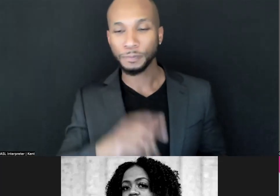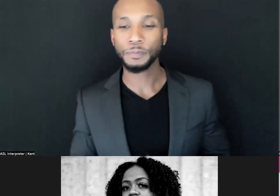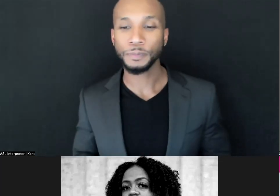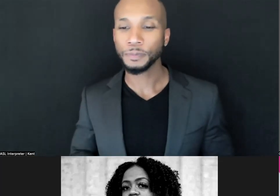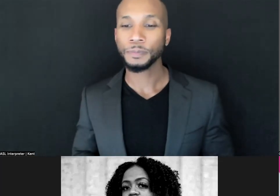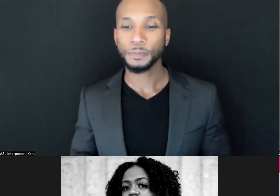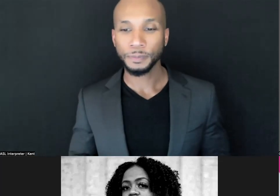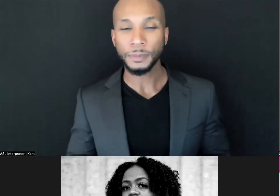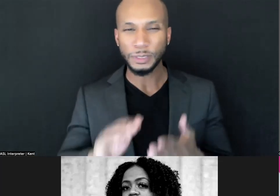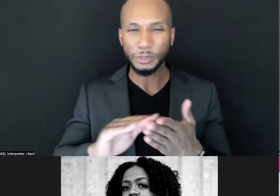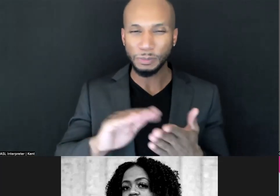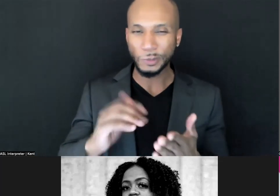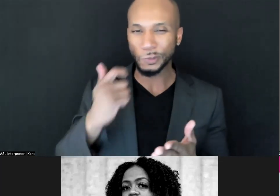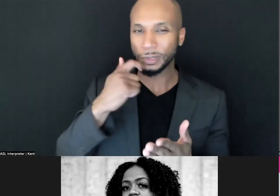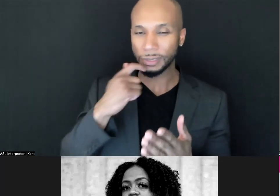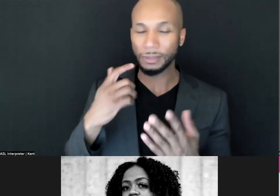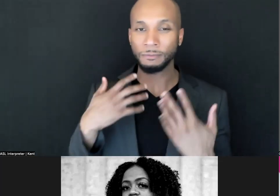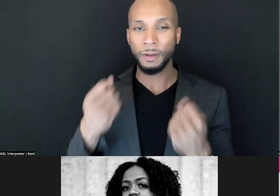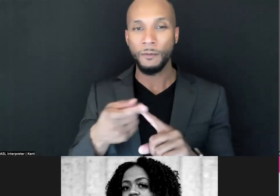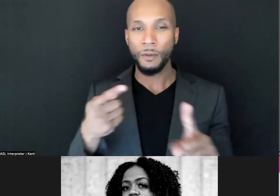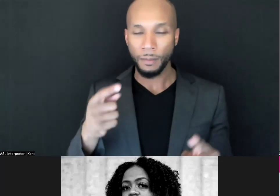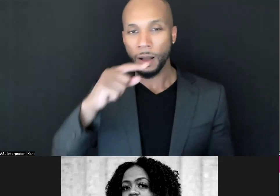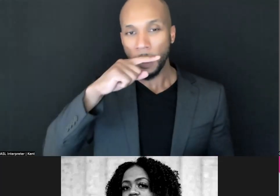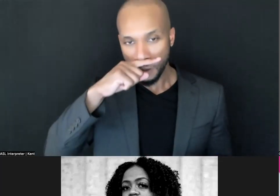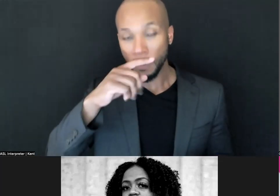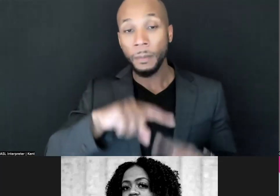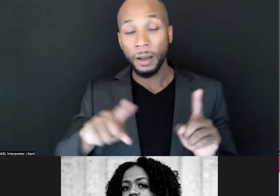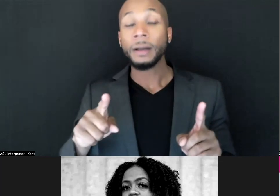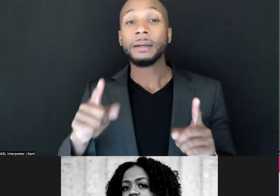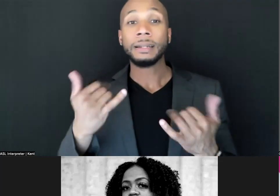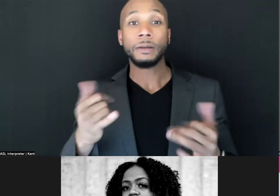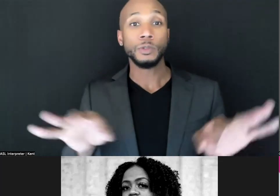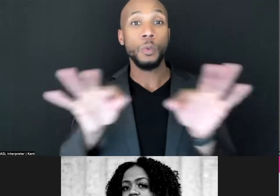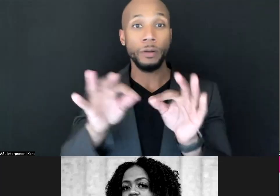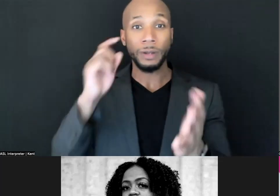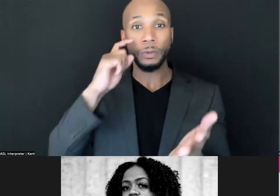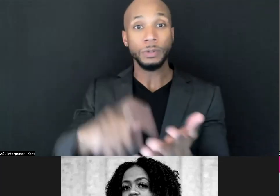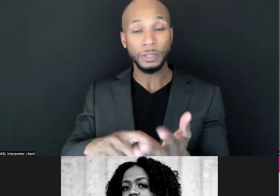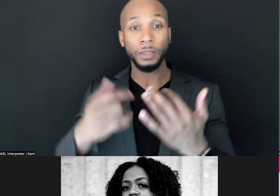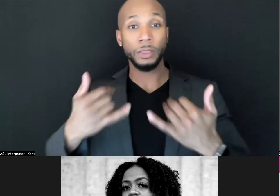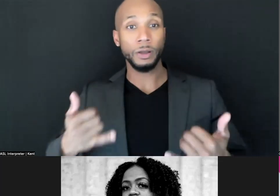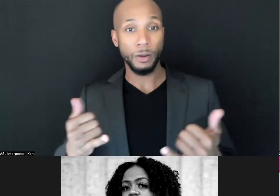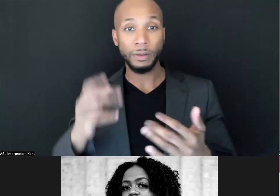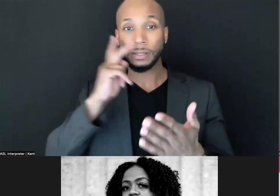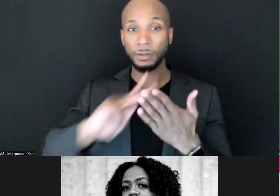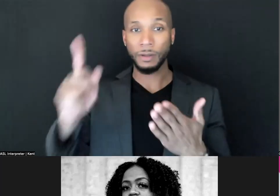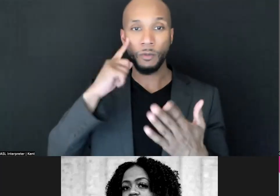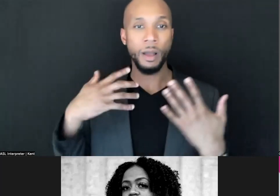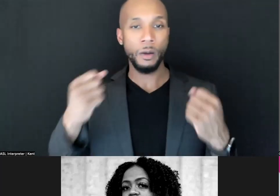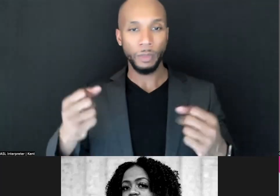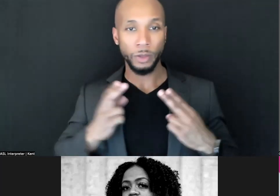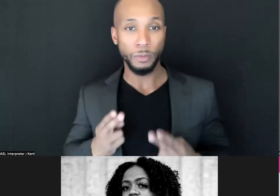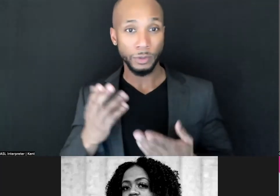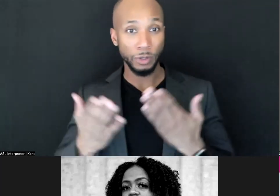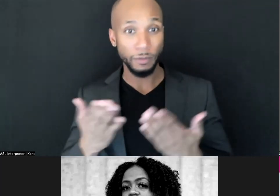Excuse me, I'm getting over a cold. But I think it's also worth noting that the current Secretary for Health and Human Services has actually